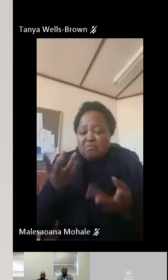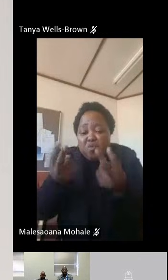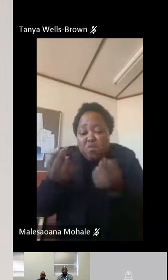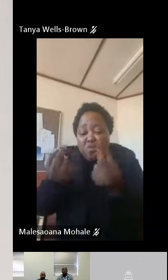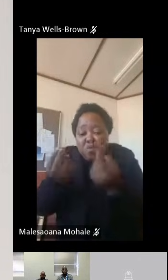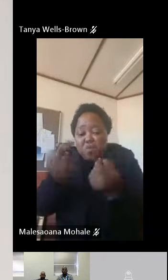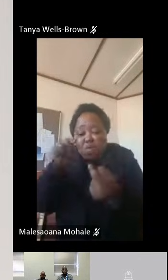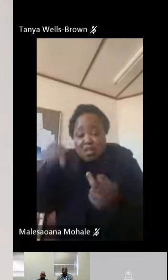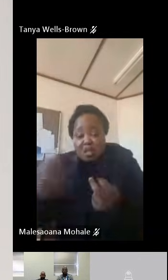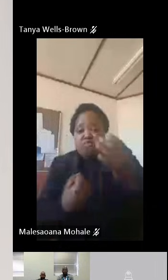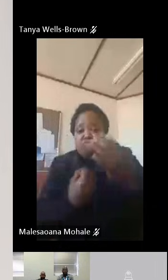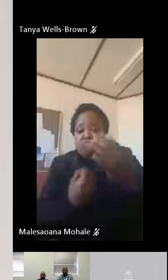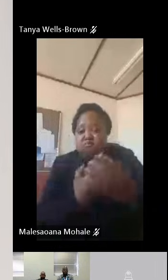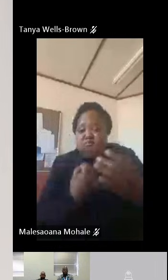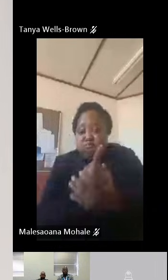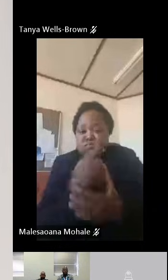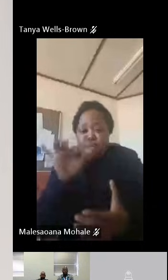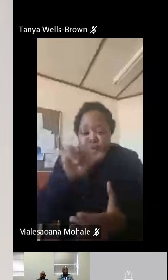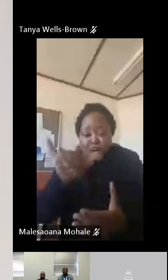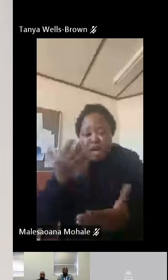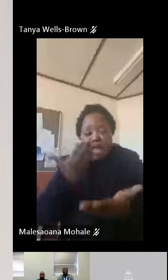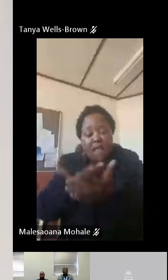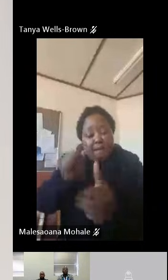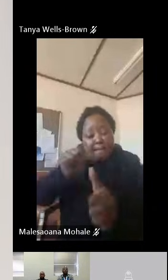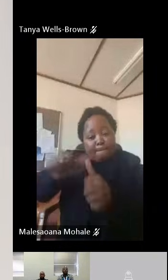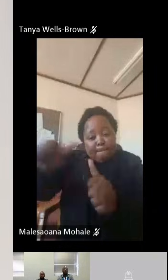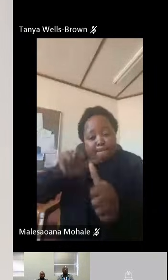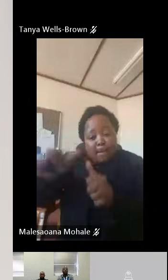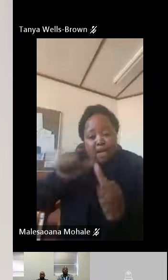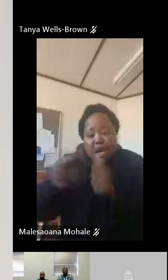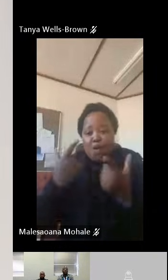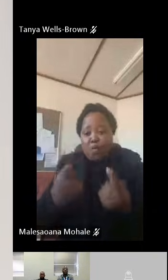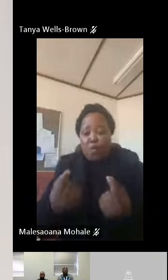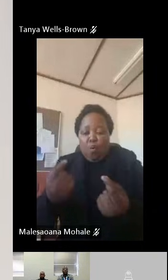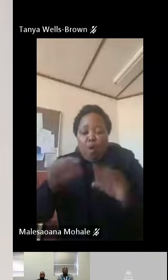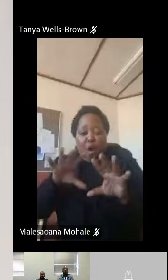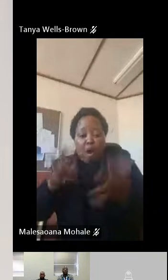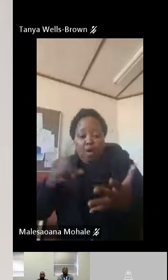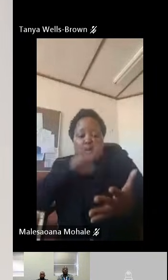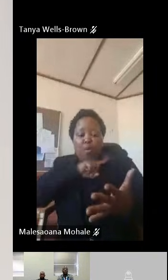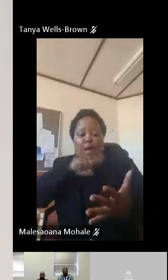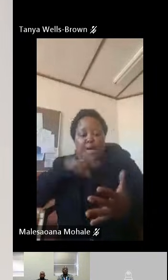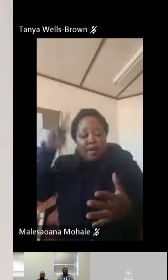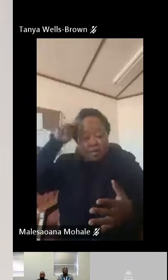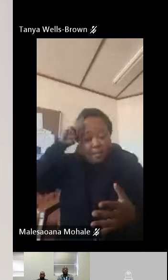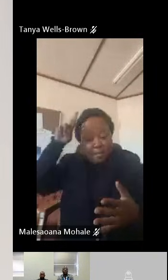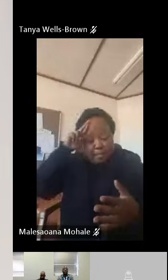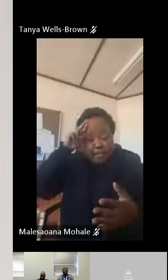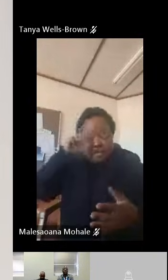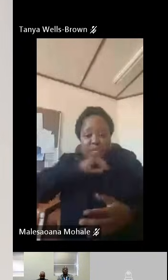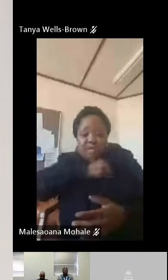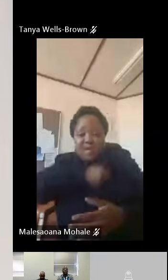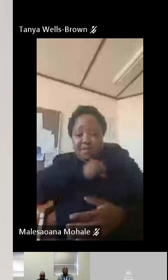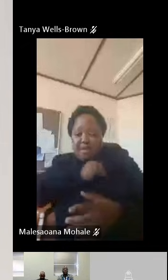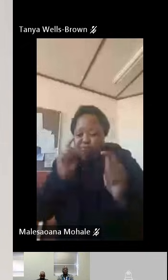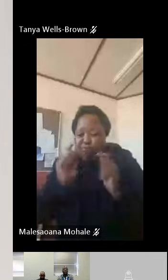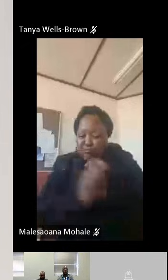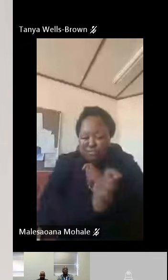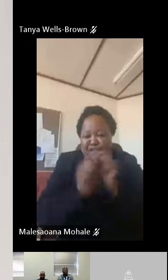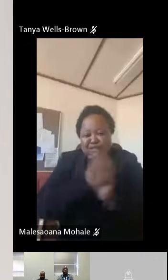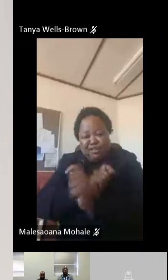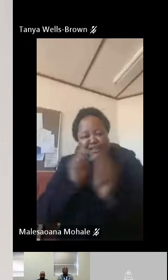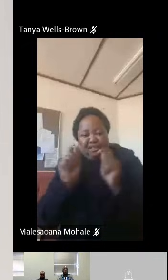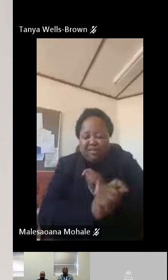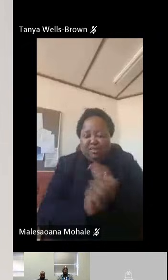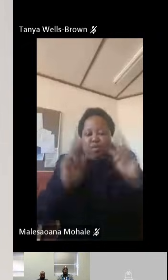do better, considering that disability, it is an evolving concept? And issues of policy.